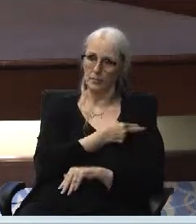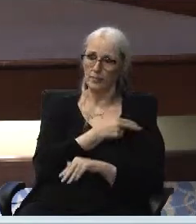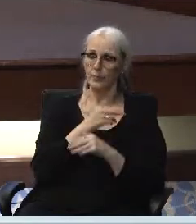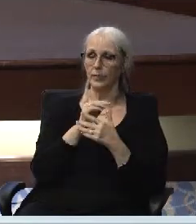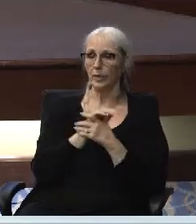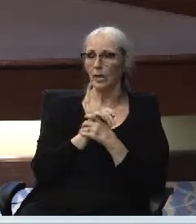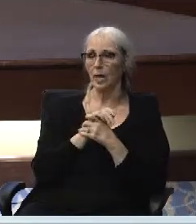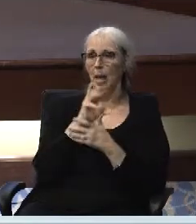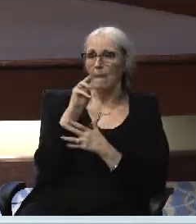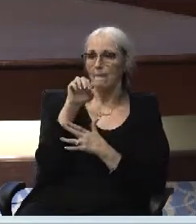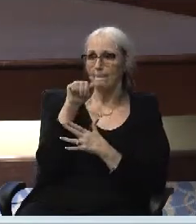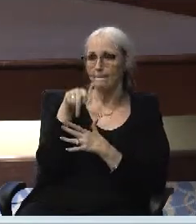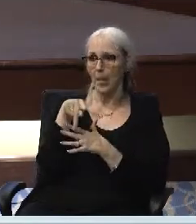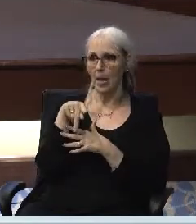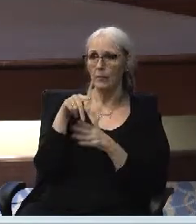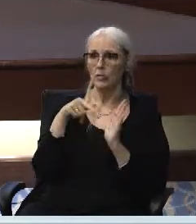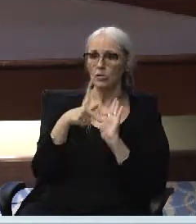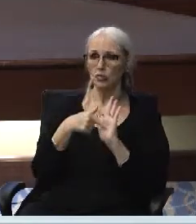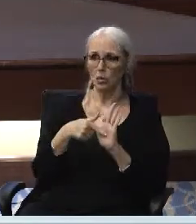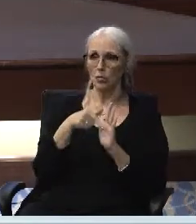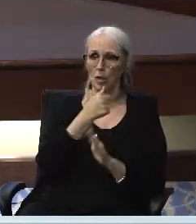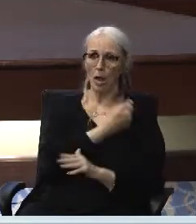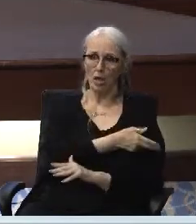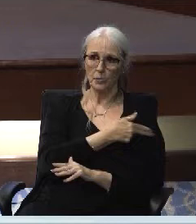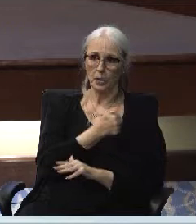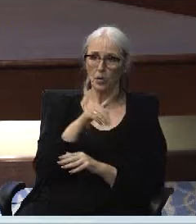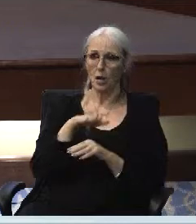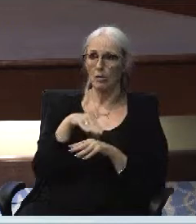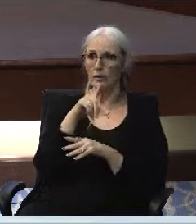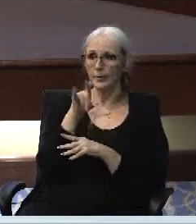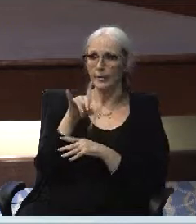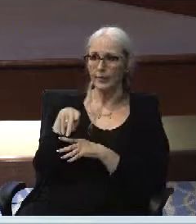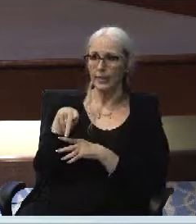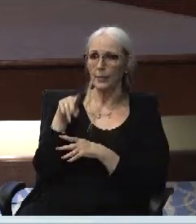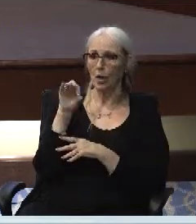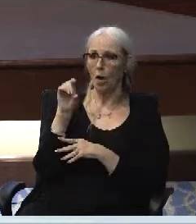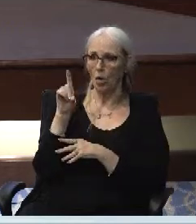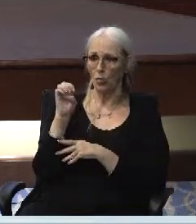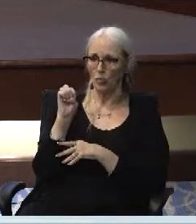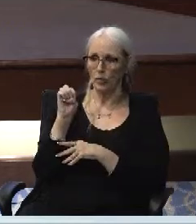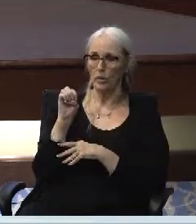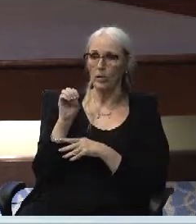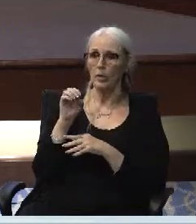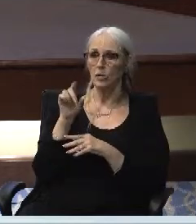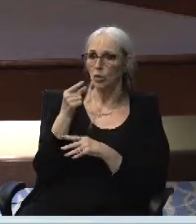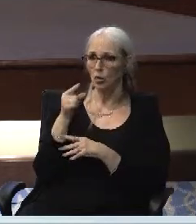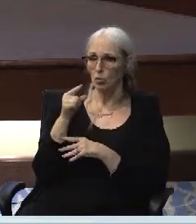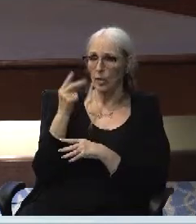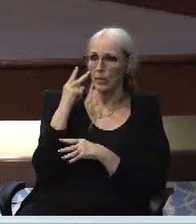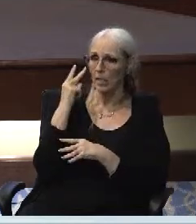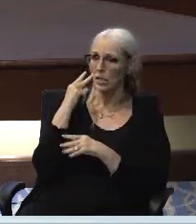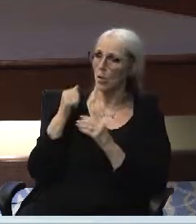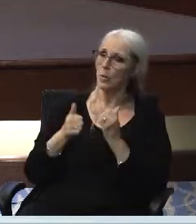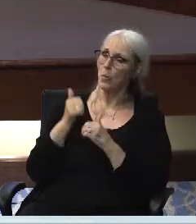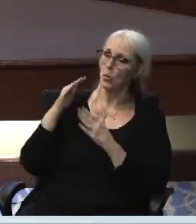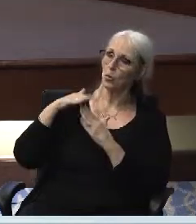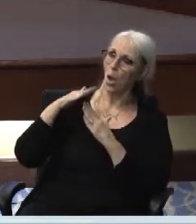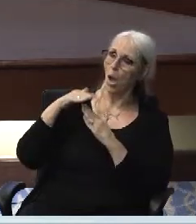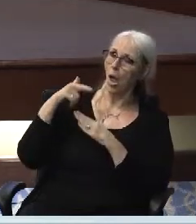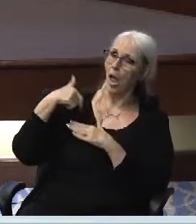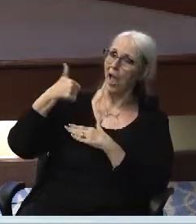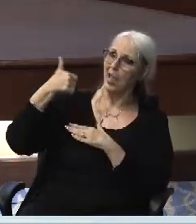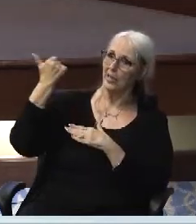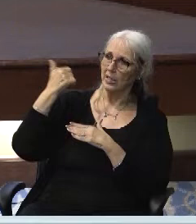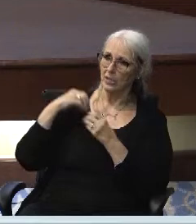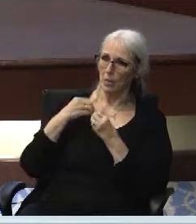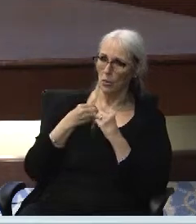This map shows the hospitalizations based on zip code. The areas with the darkest shades of green saw the highest number of hospitalizations,